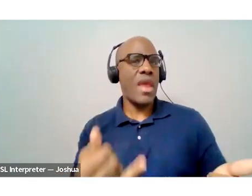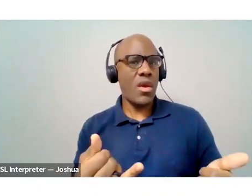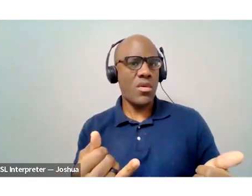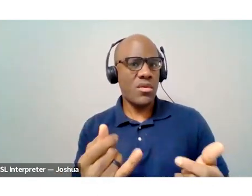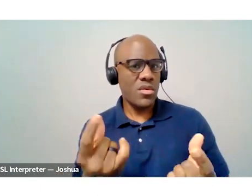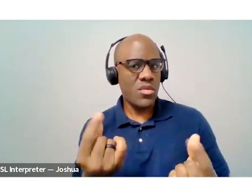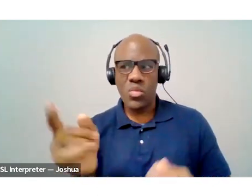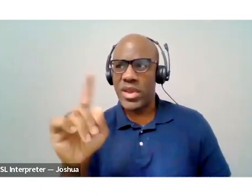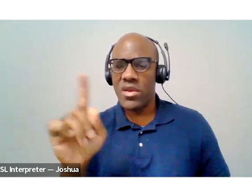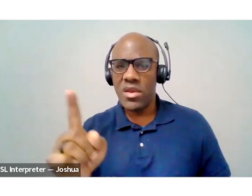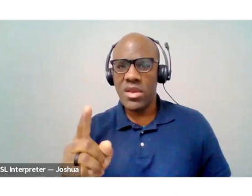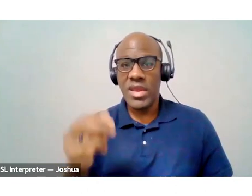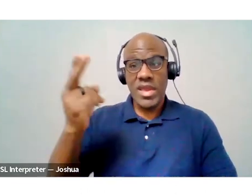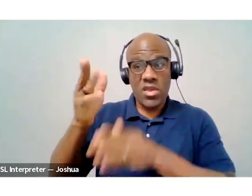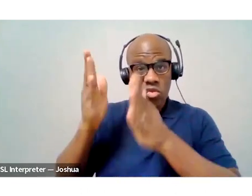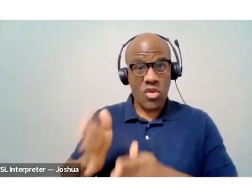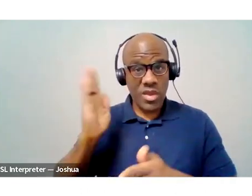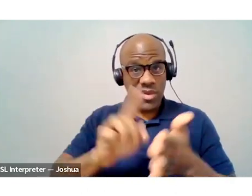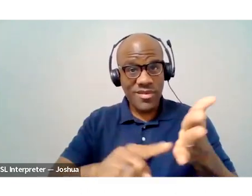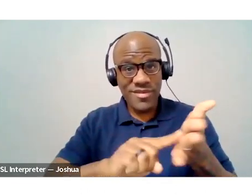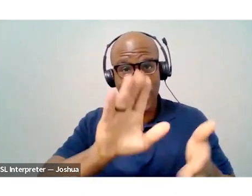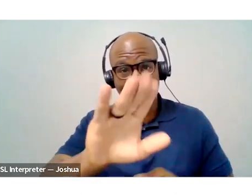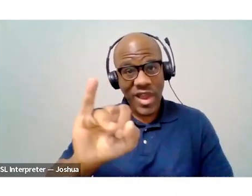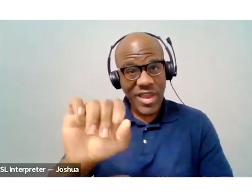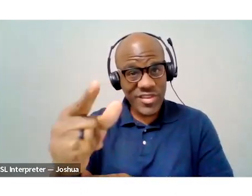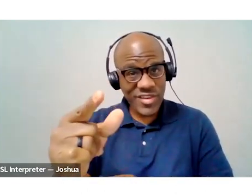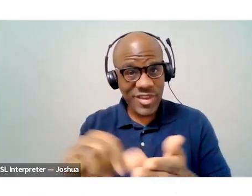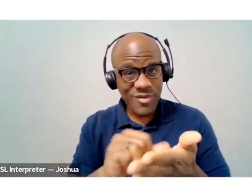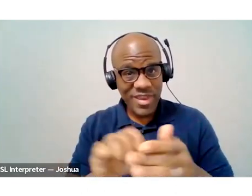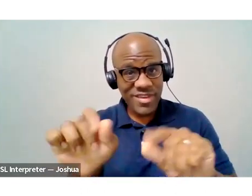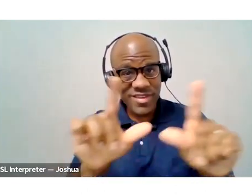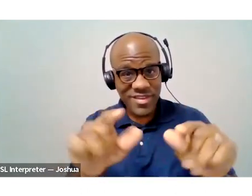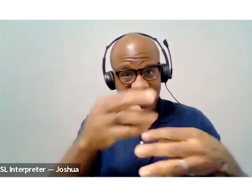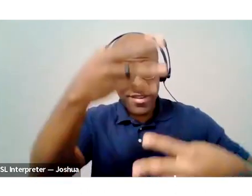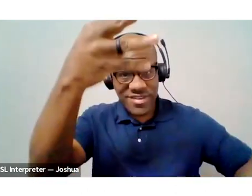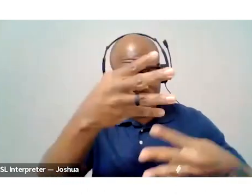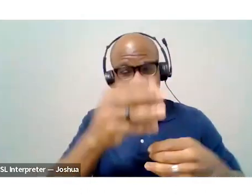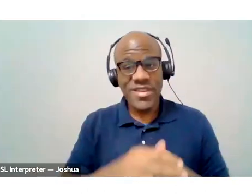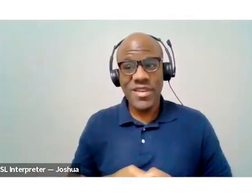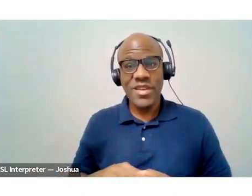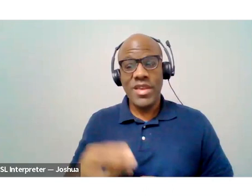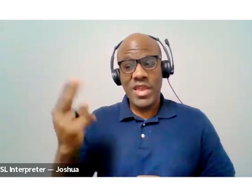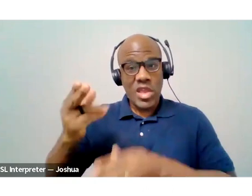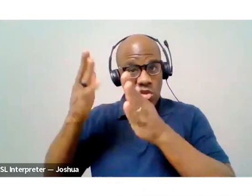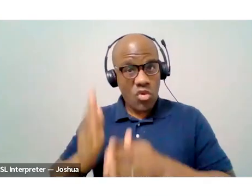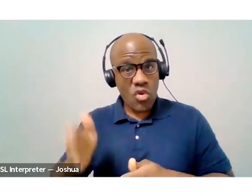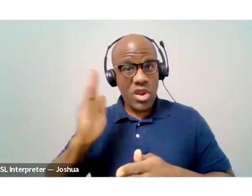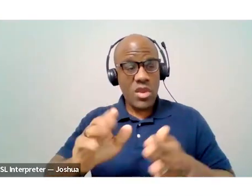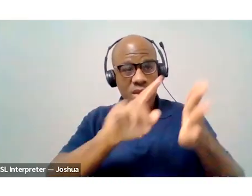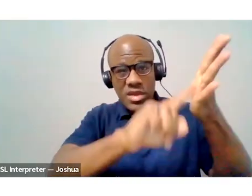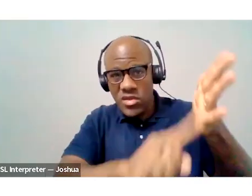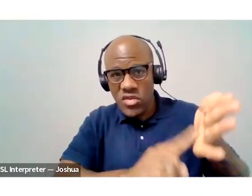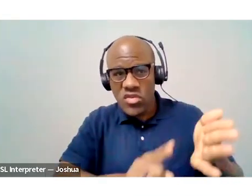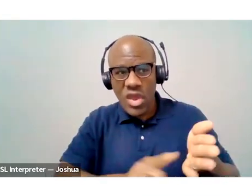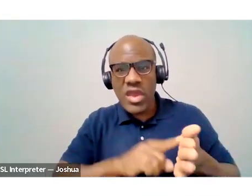Instagram page? Are they going to scour where a viral tweet came from? Is it the person that got